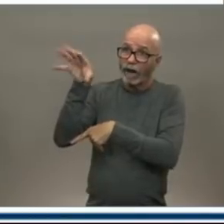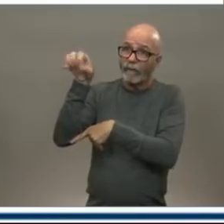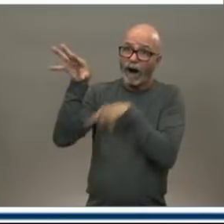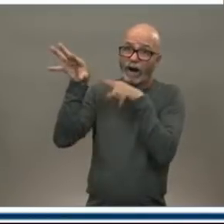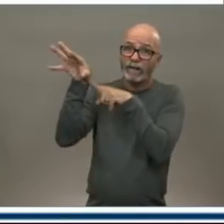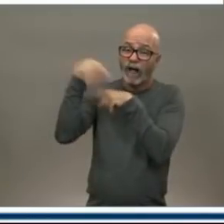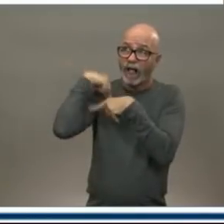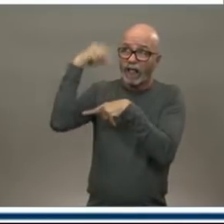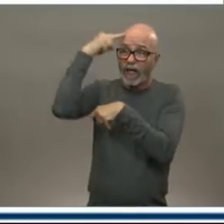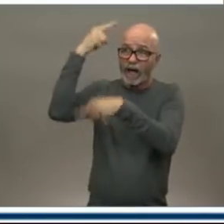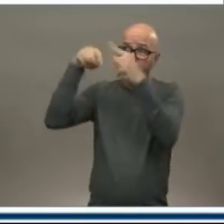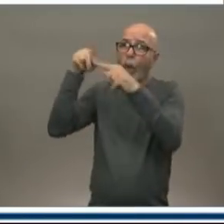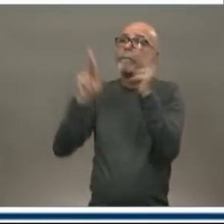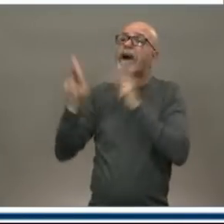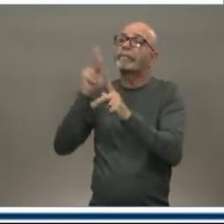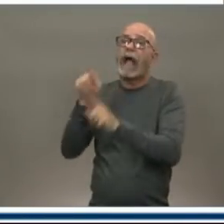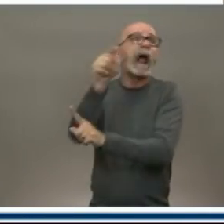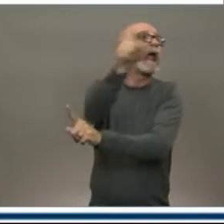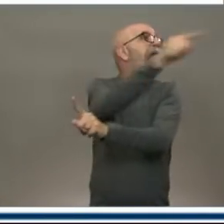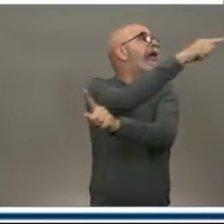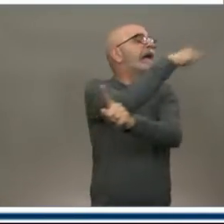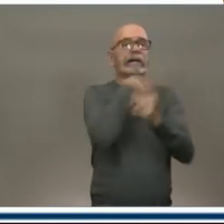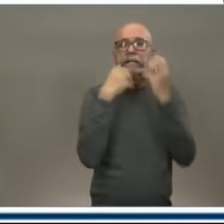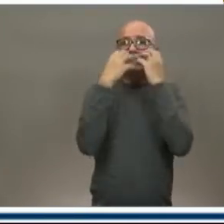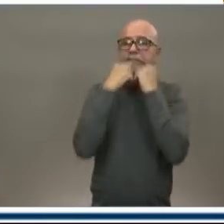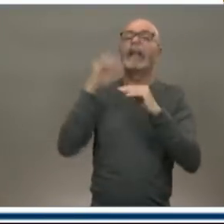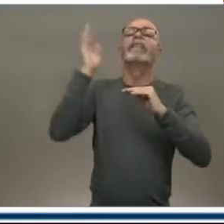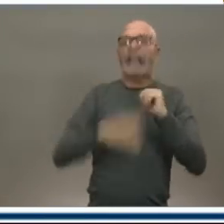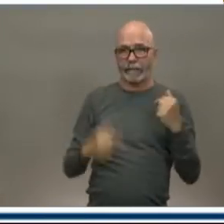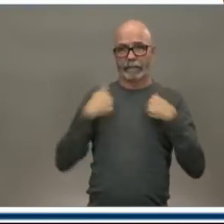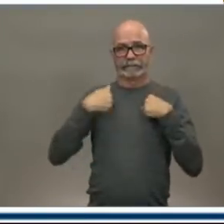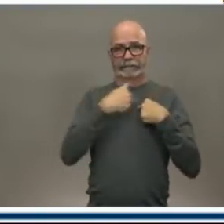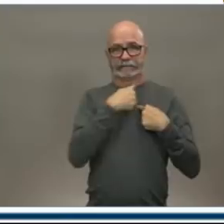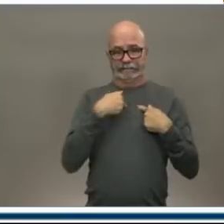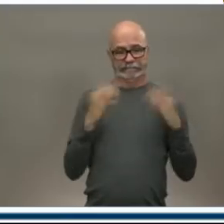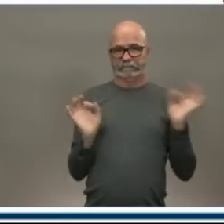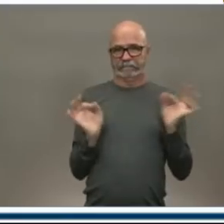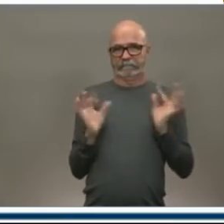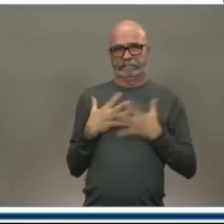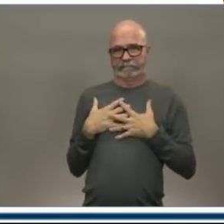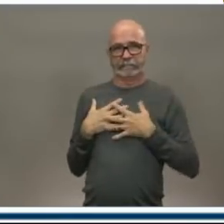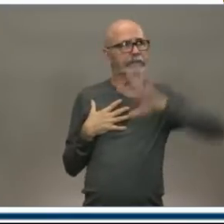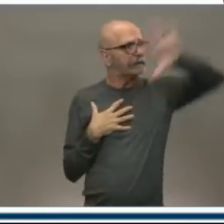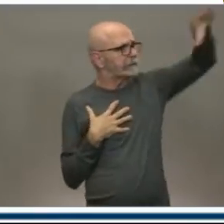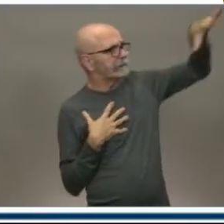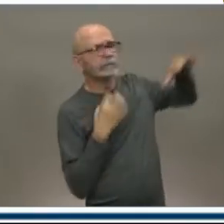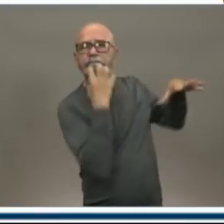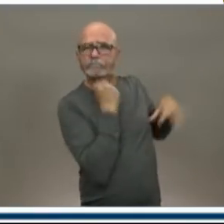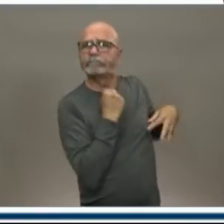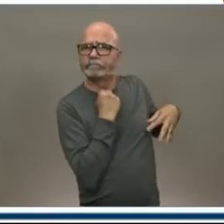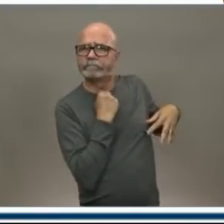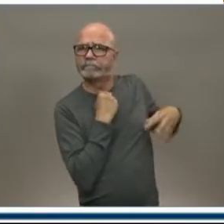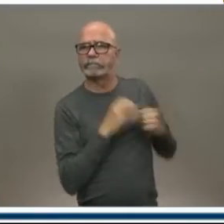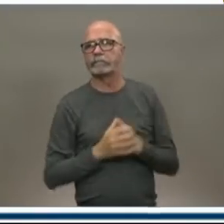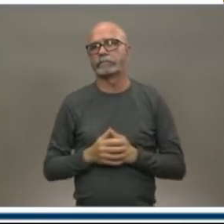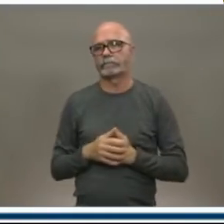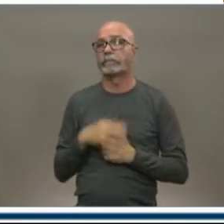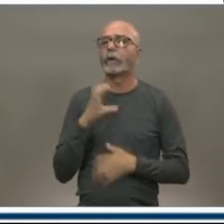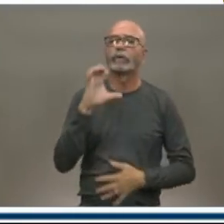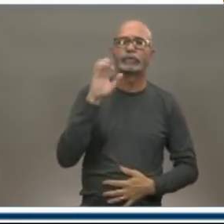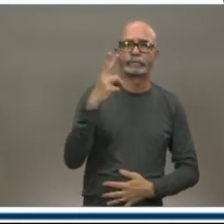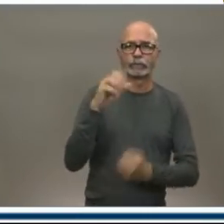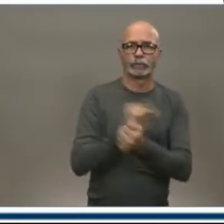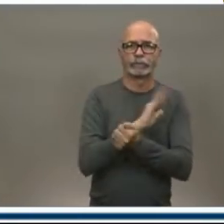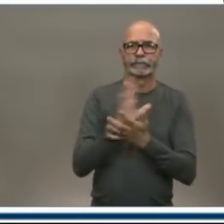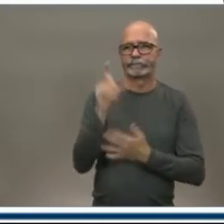about ourselves. Next question will go to John McPhee with the Chronicle Herald. Thank you. Dr. Strang, the province announced today